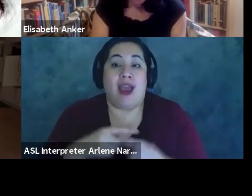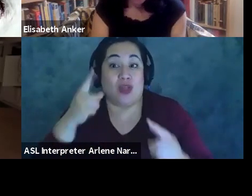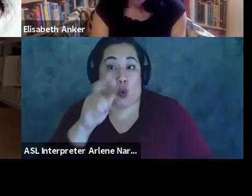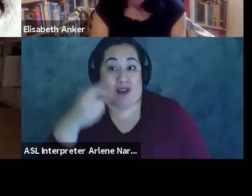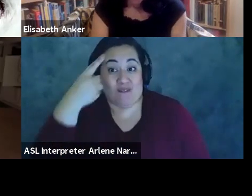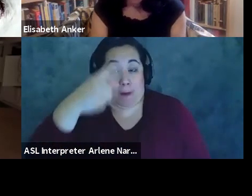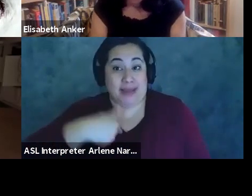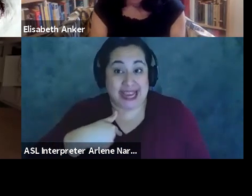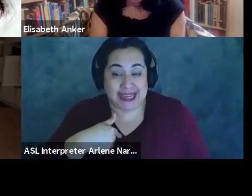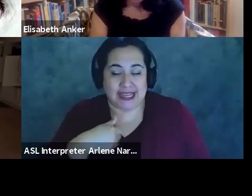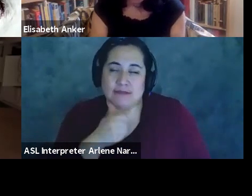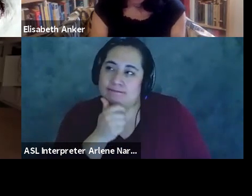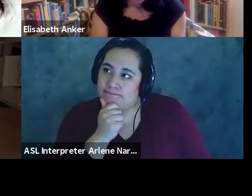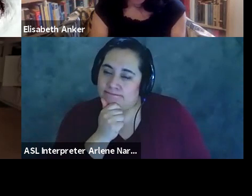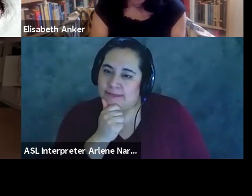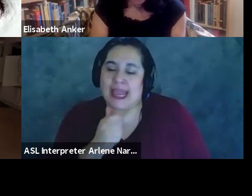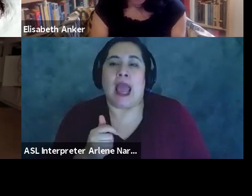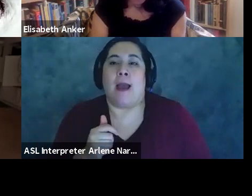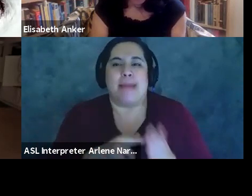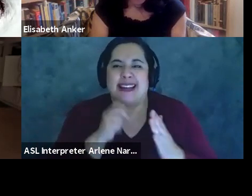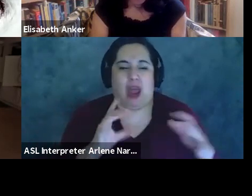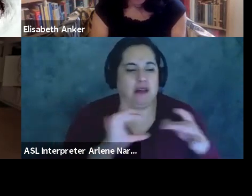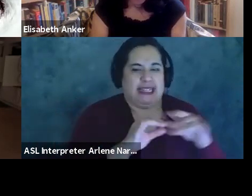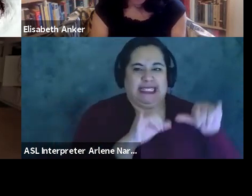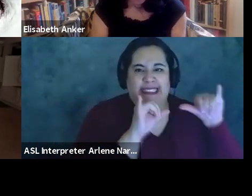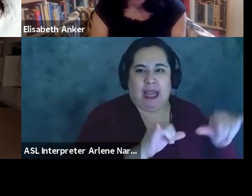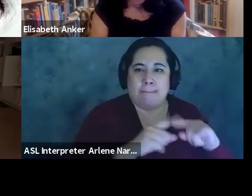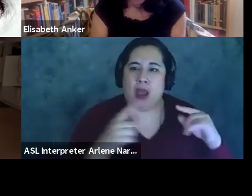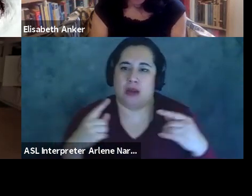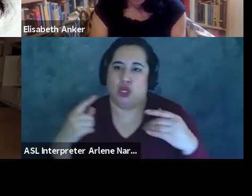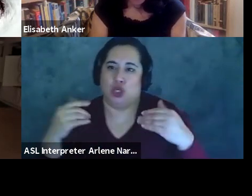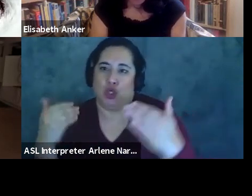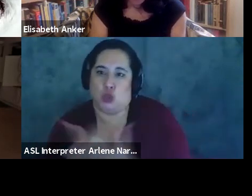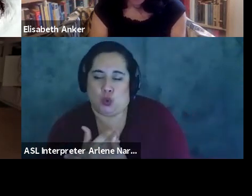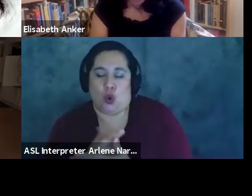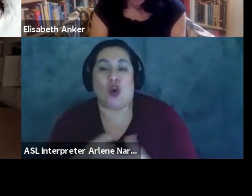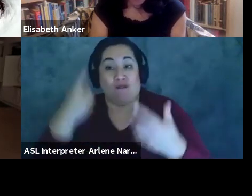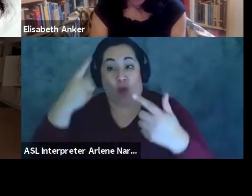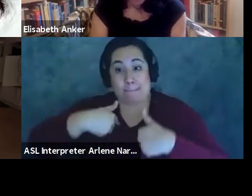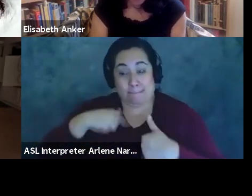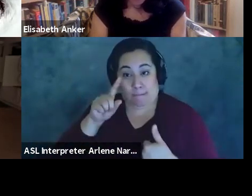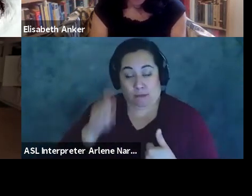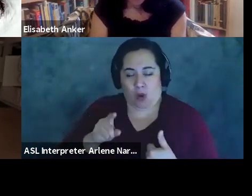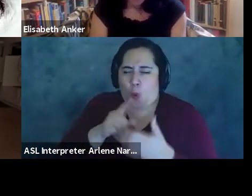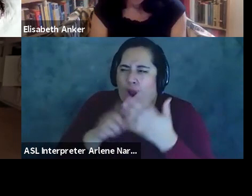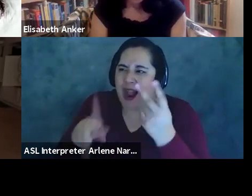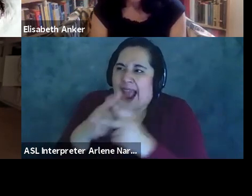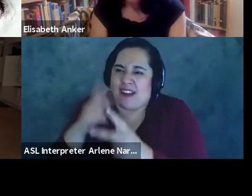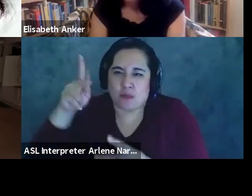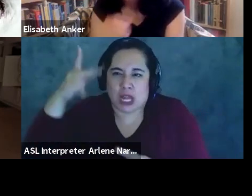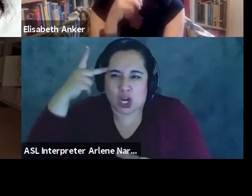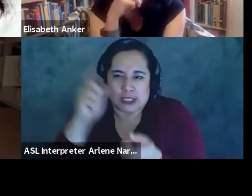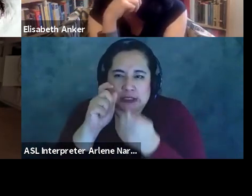that is what kinds of, I mean, what forms of political movement made